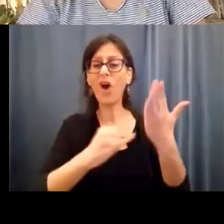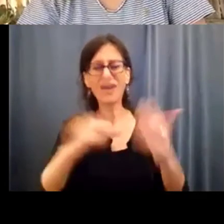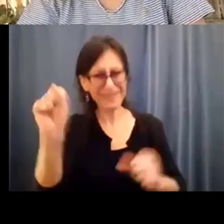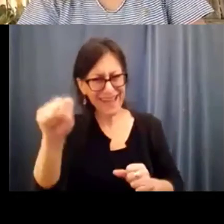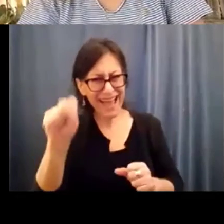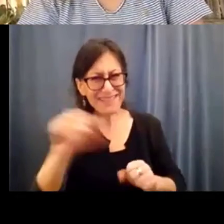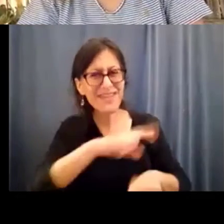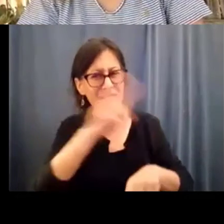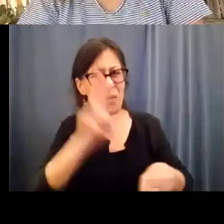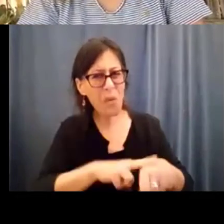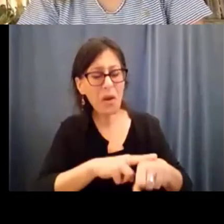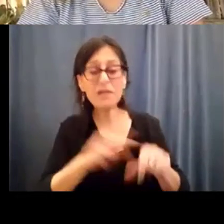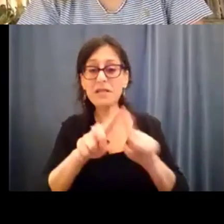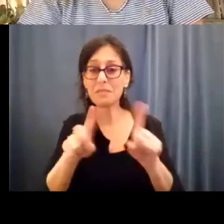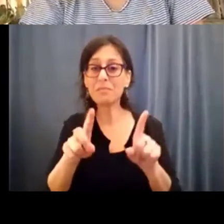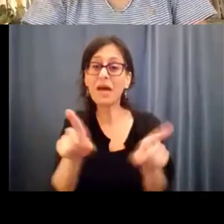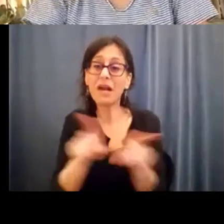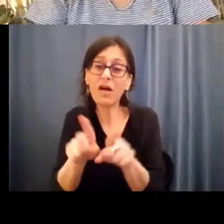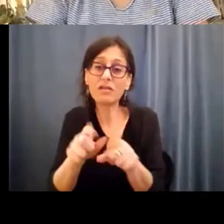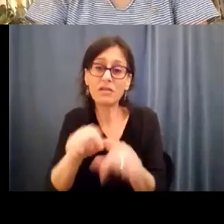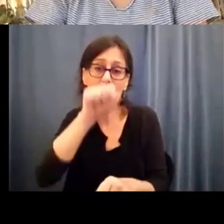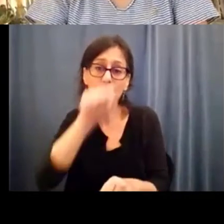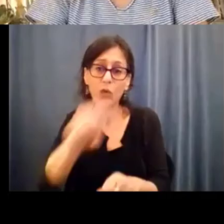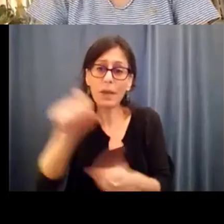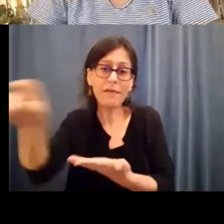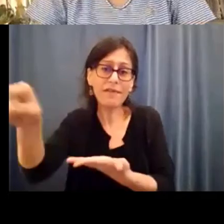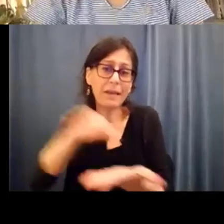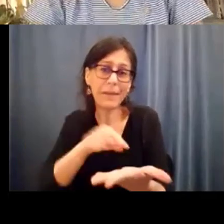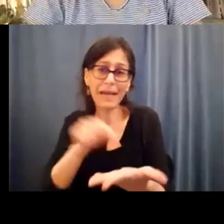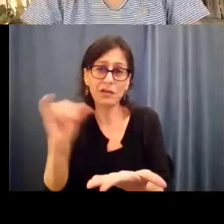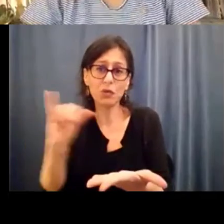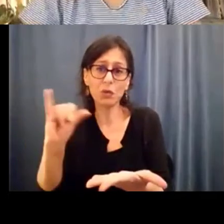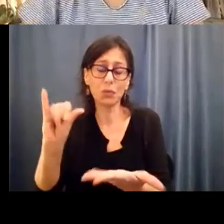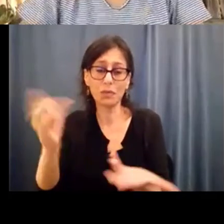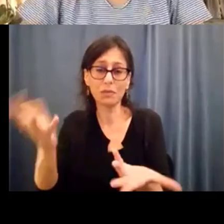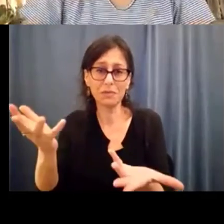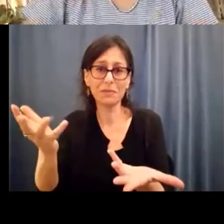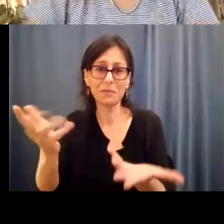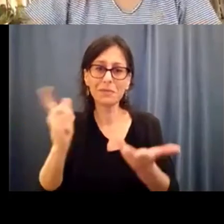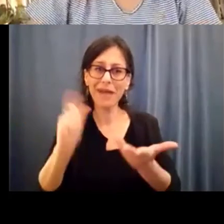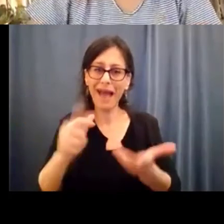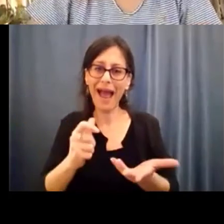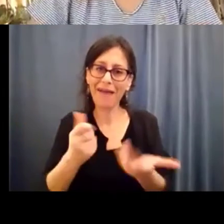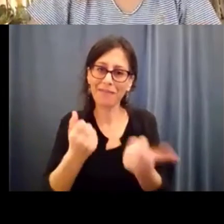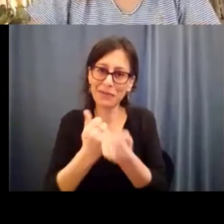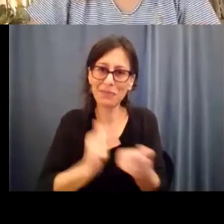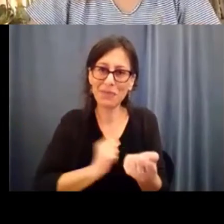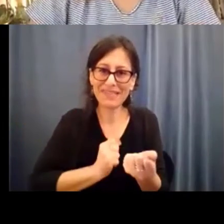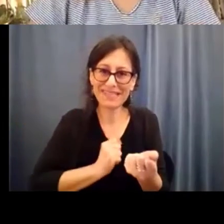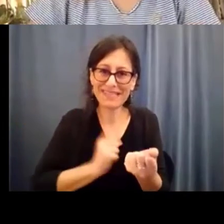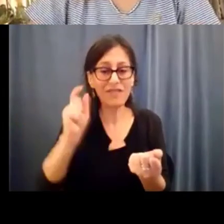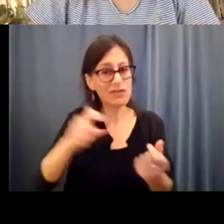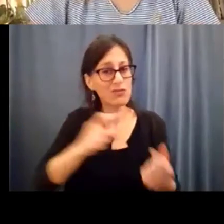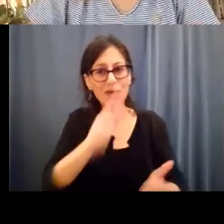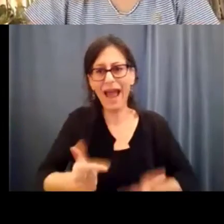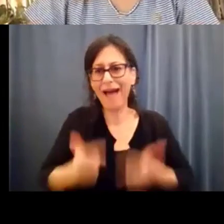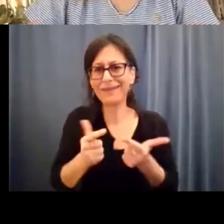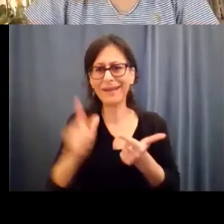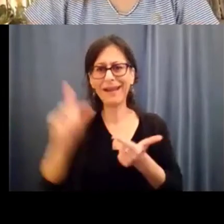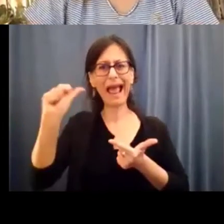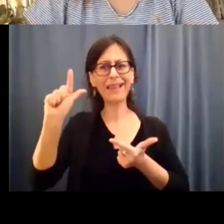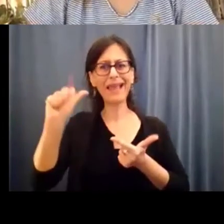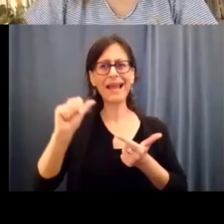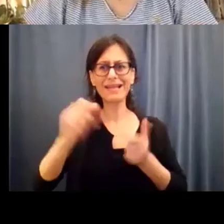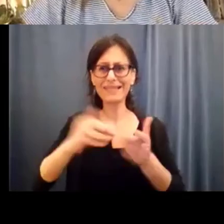art. Yes, of course, but we also love getting paid. So, I mean, let's be real. It's LA.